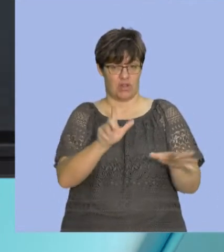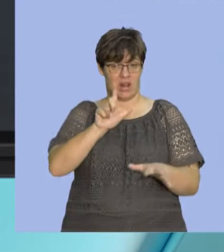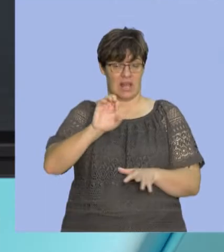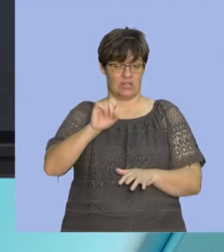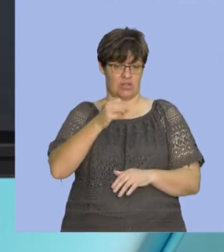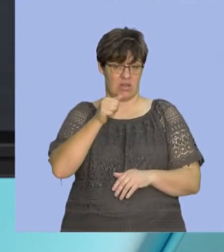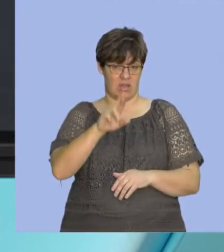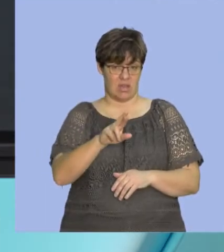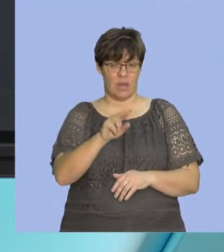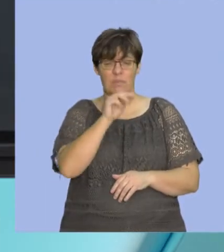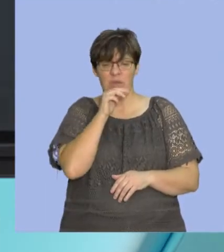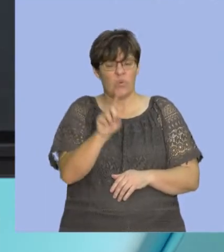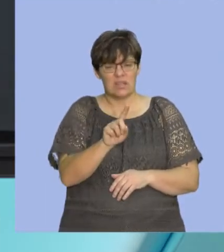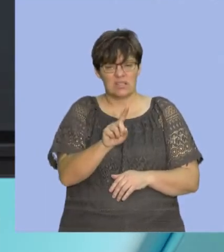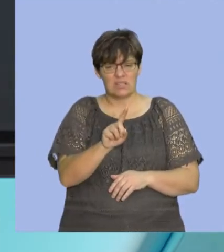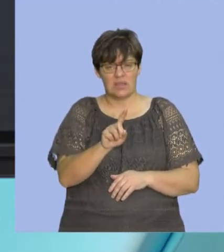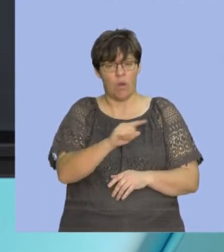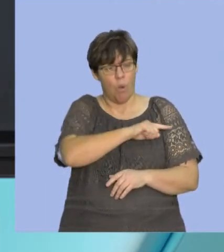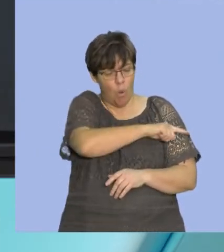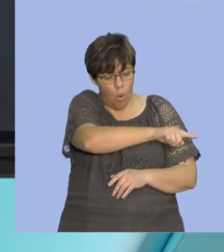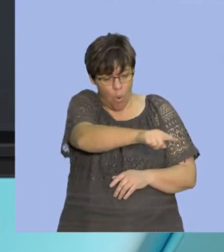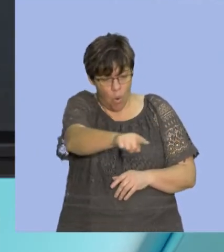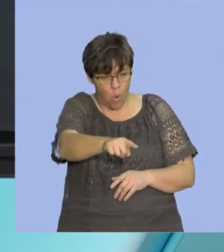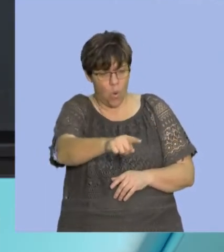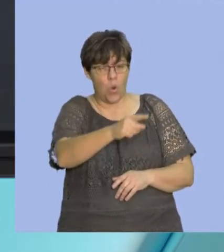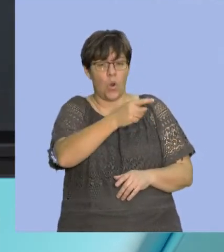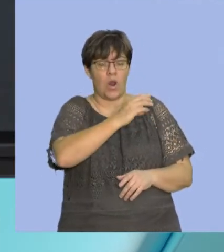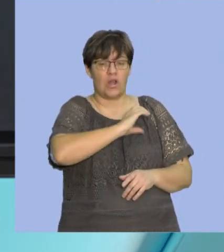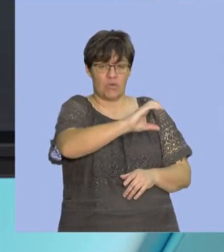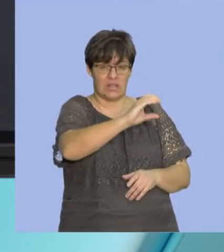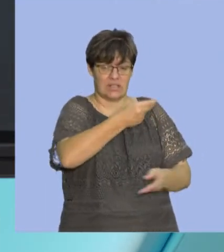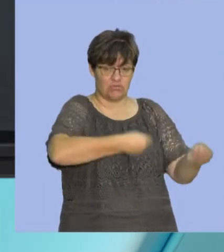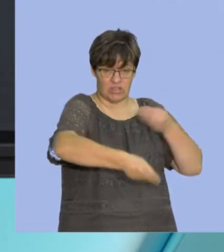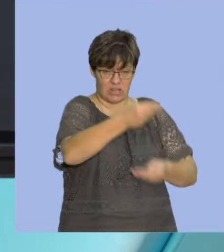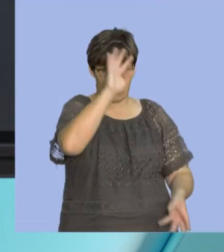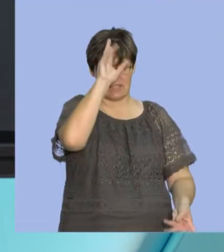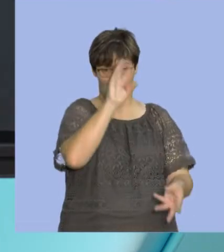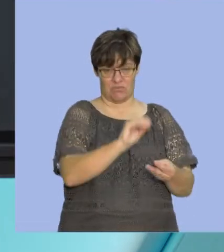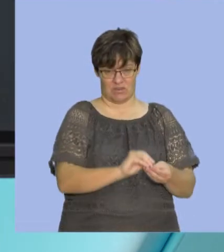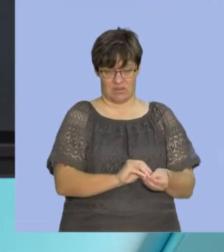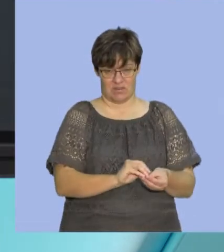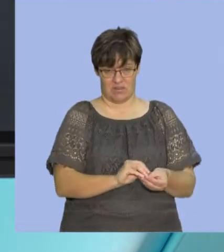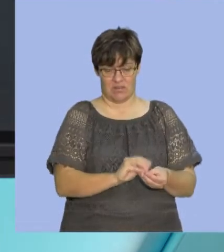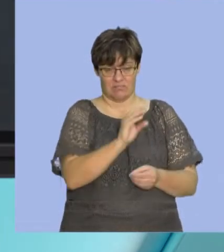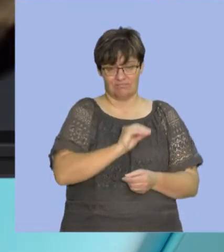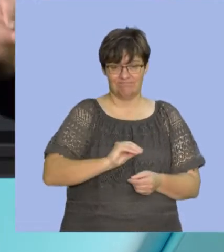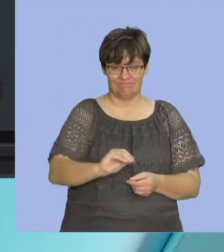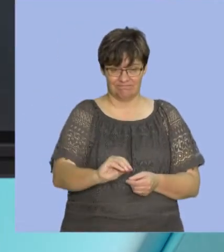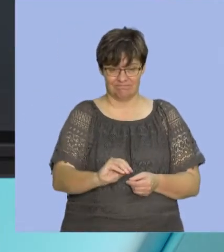is a summary of all my credit transactions entered into with